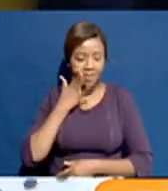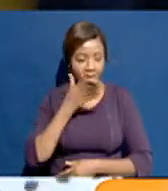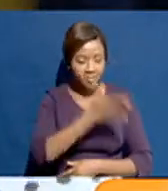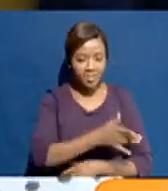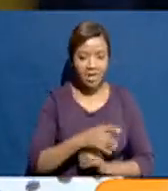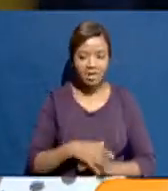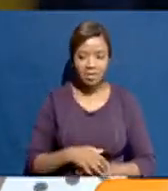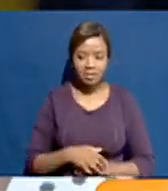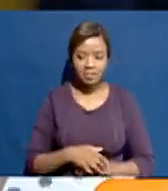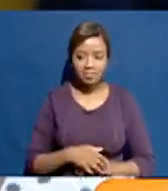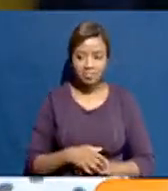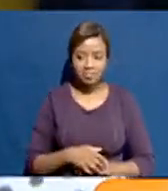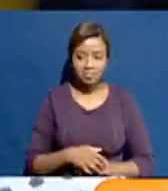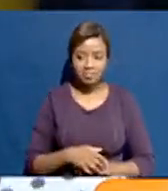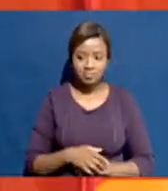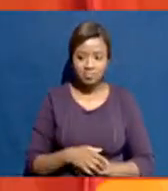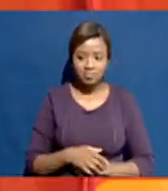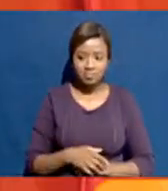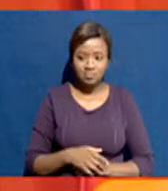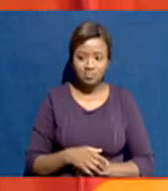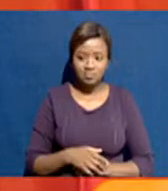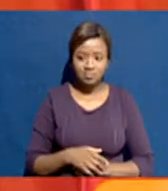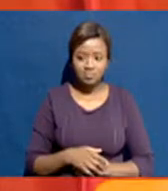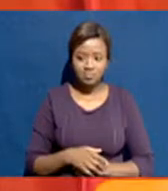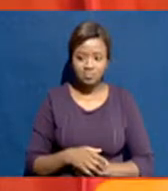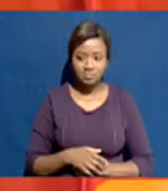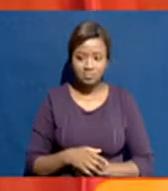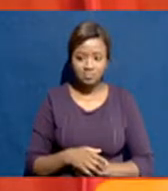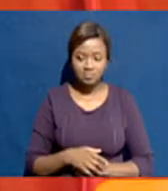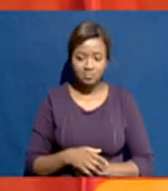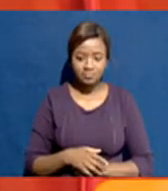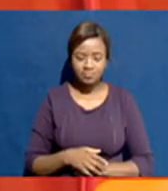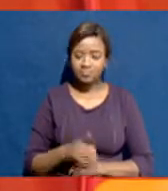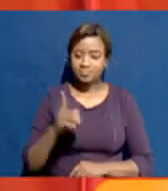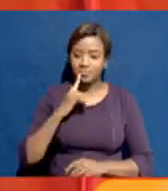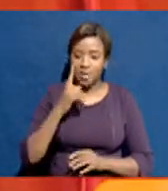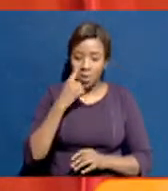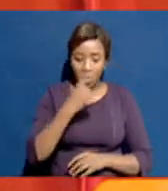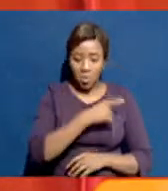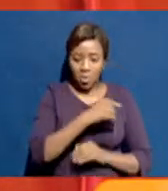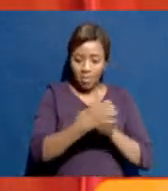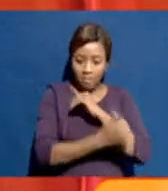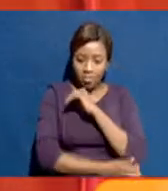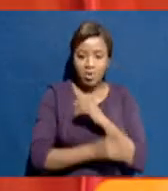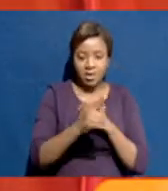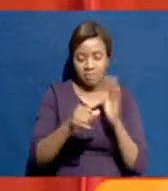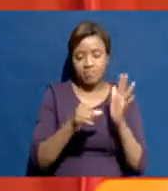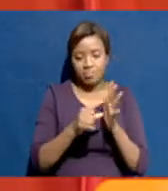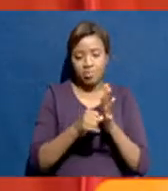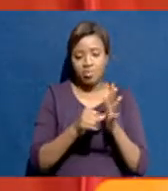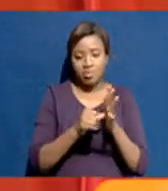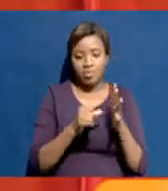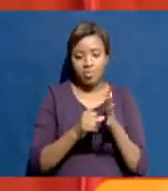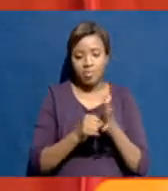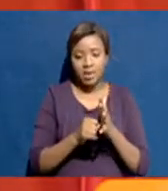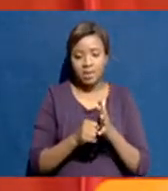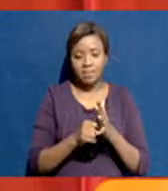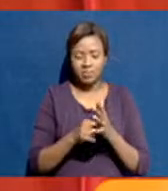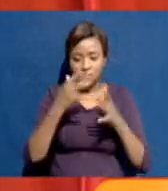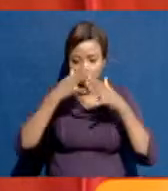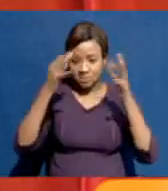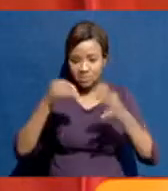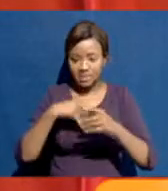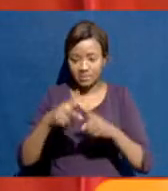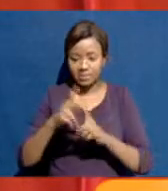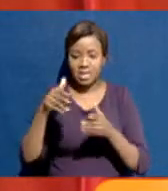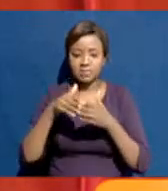didn't know. And it's like they didn't care. Meridian blames her poor background for her early debut in sex. She says when she was